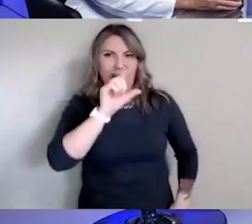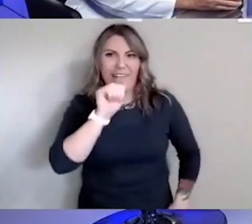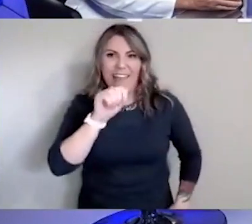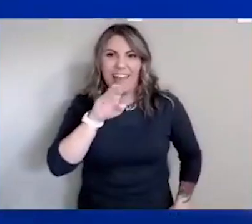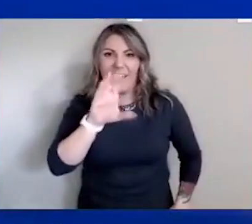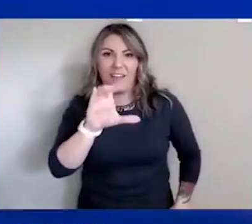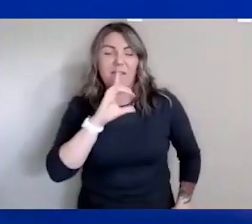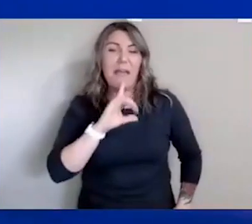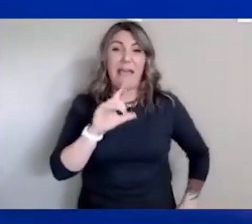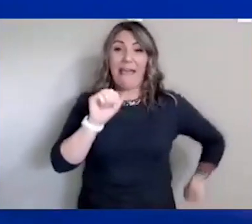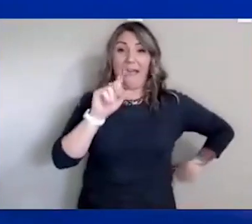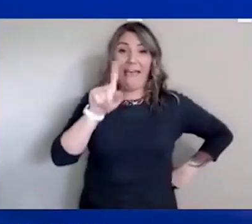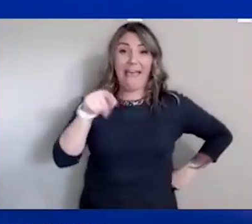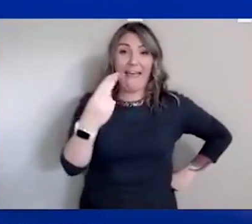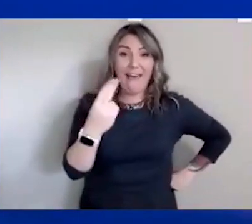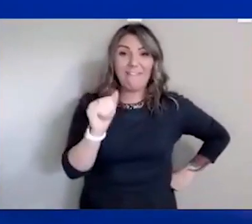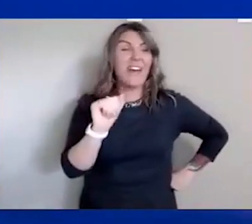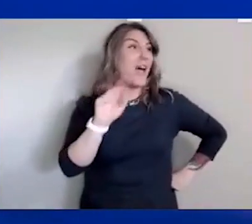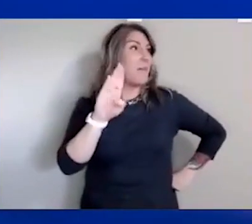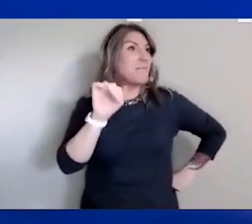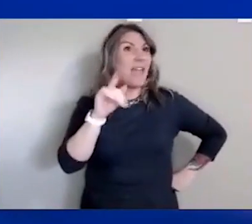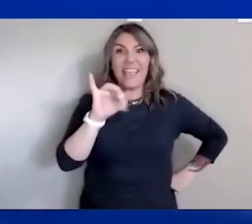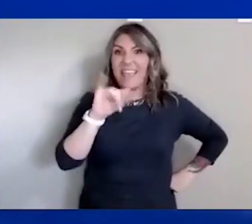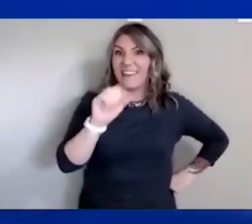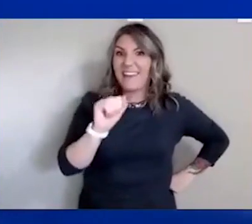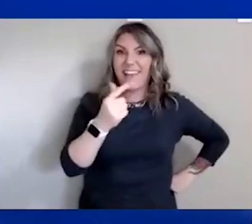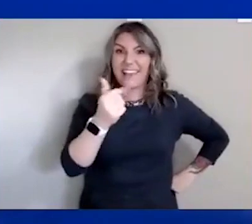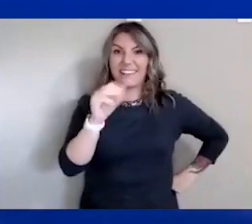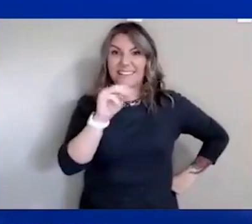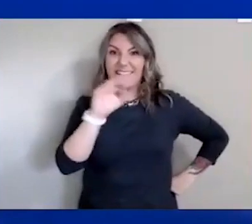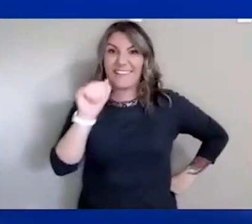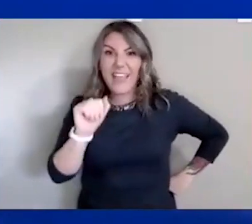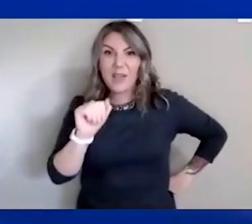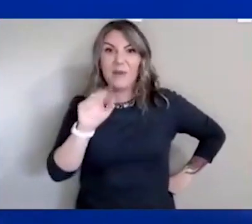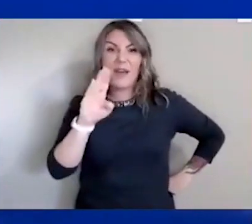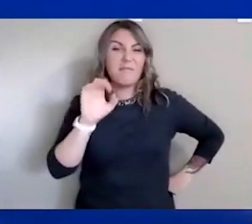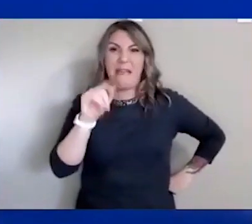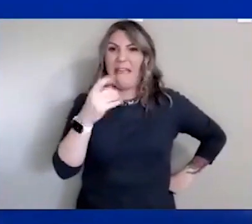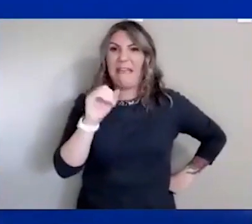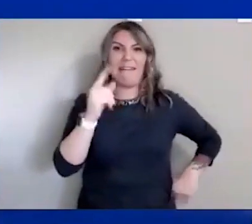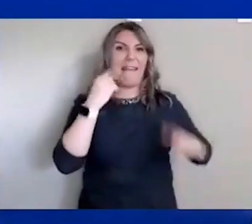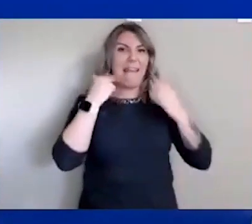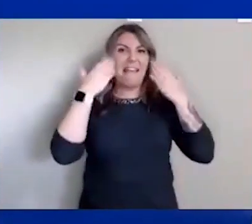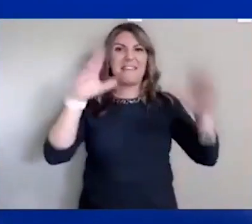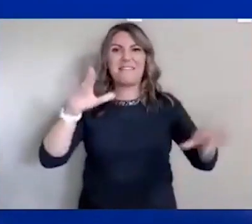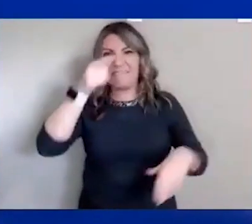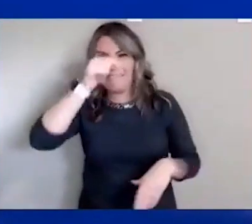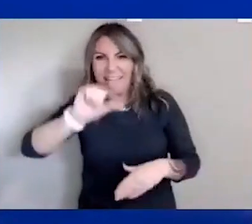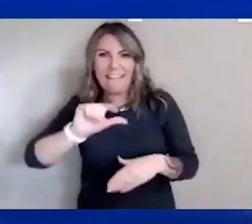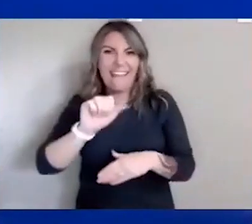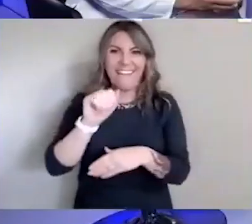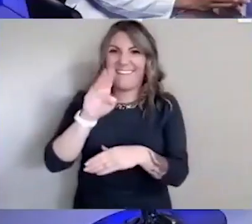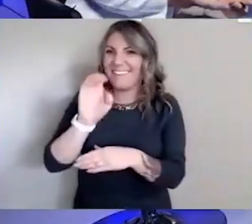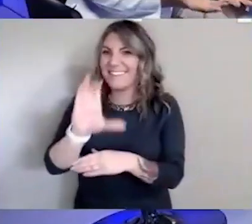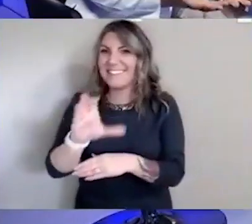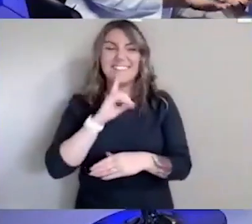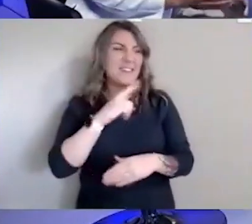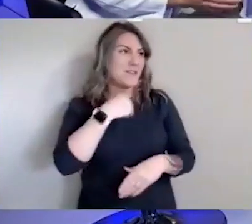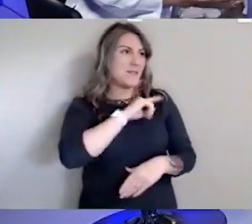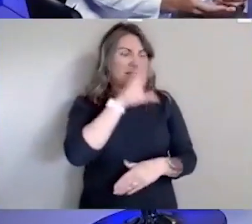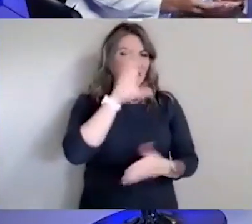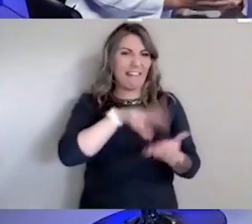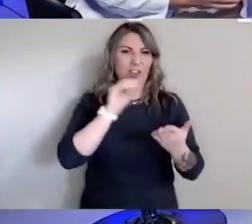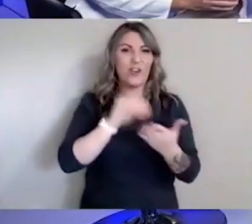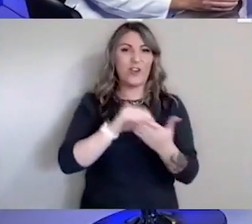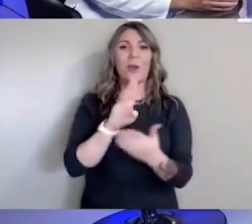know gamma and delta are out there, but I forgot what the next one is, or I don't remember. But at any rate, well, I guess we'll learn as we see other variants. I think B117 UK